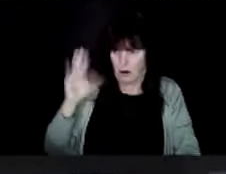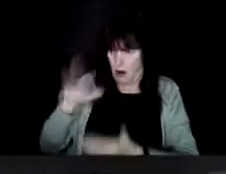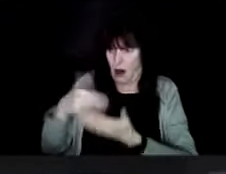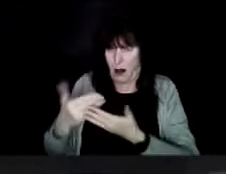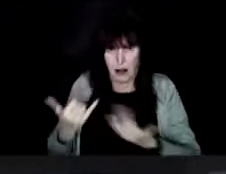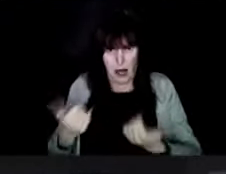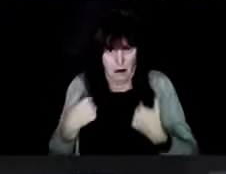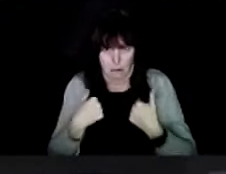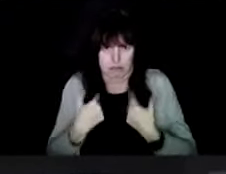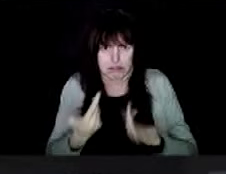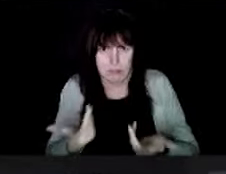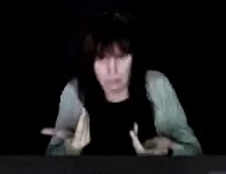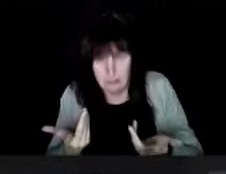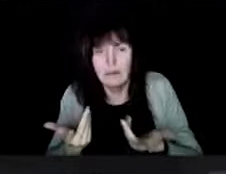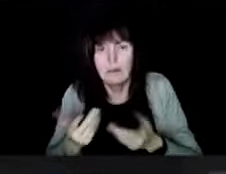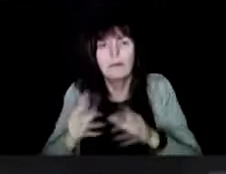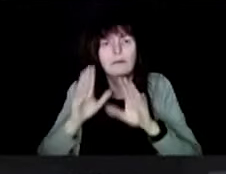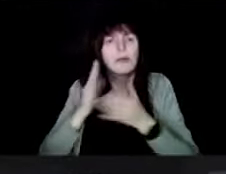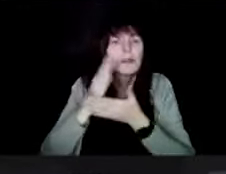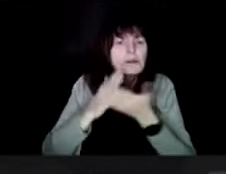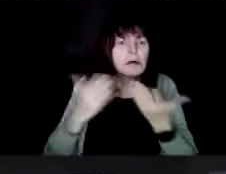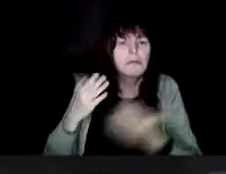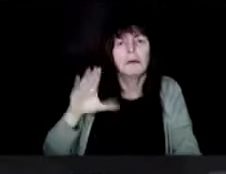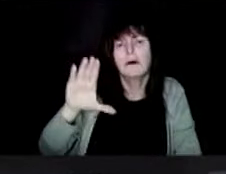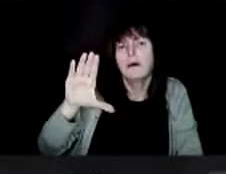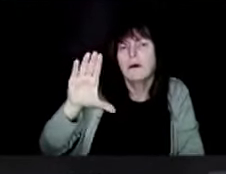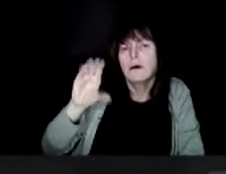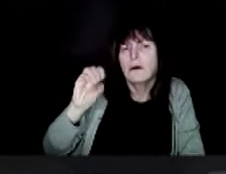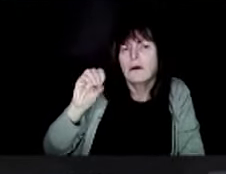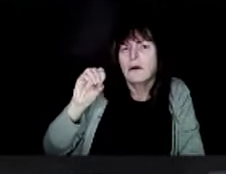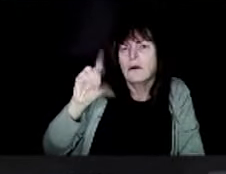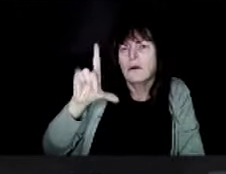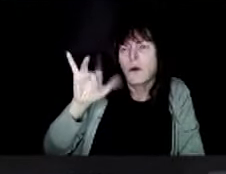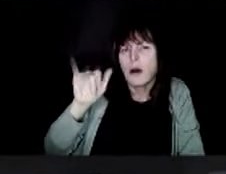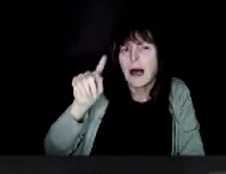colitis, Crohn's disease, and other autoimmune disorders.